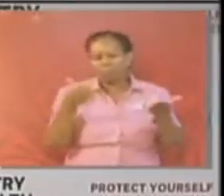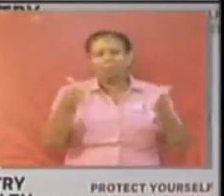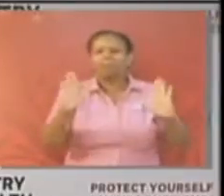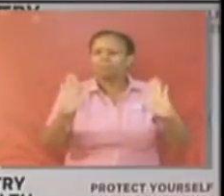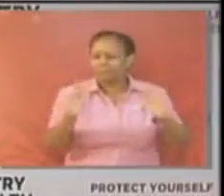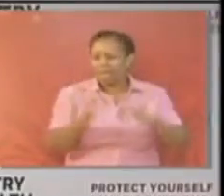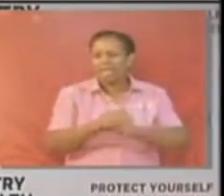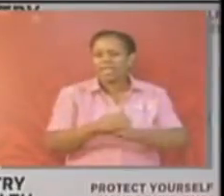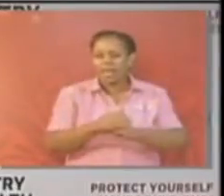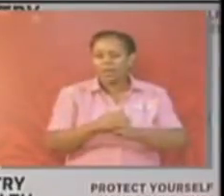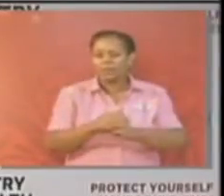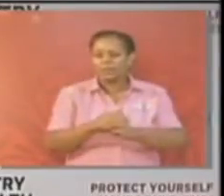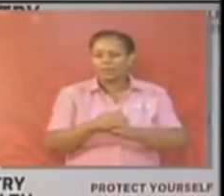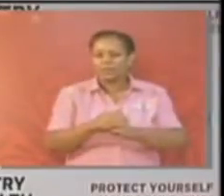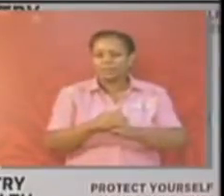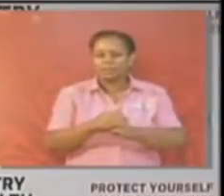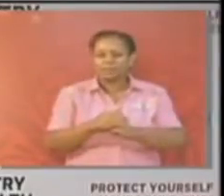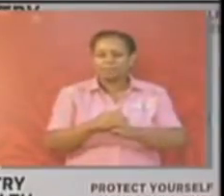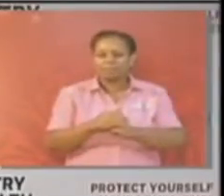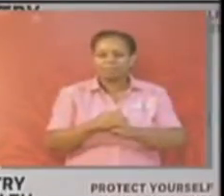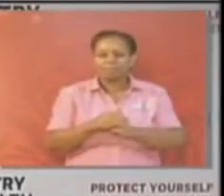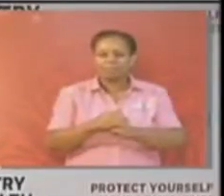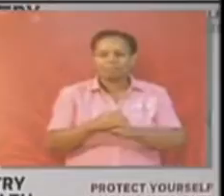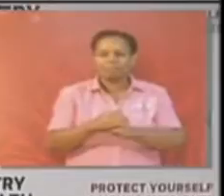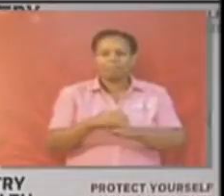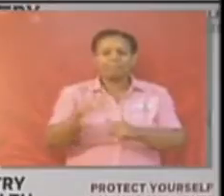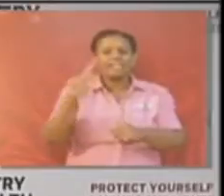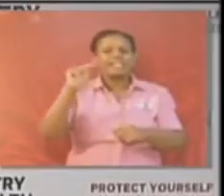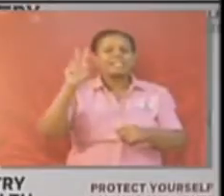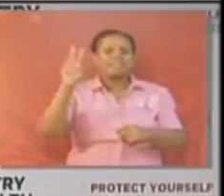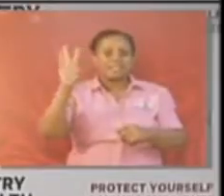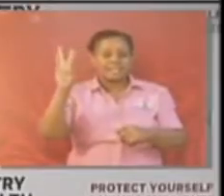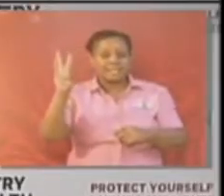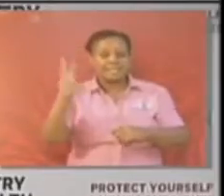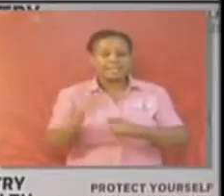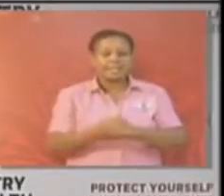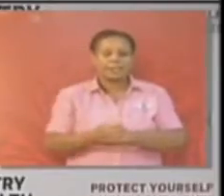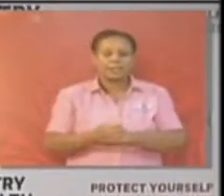Minister. We go to TV6. Sure.